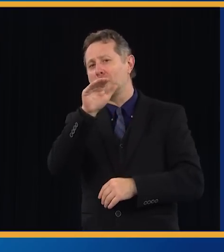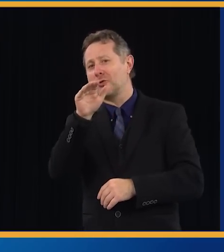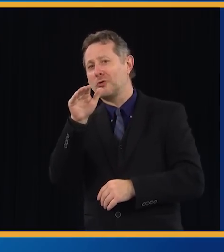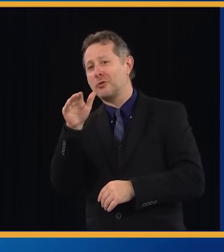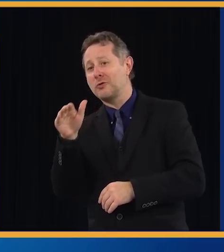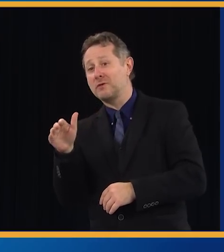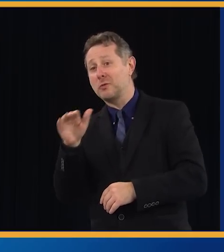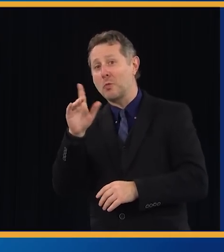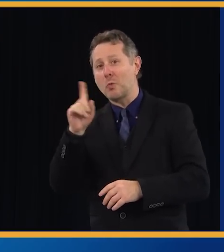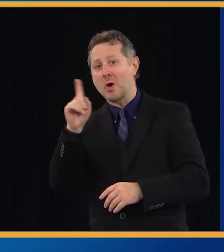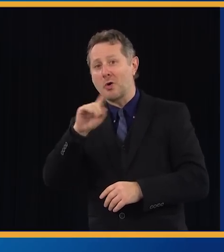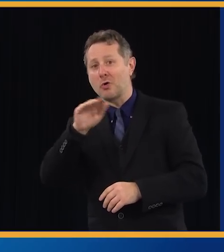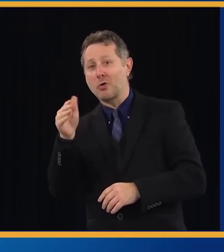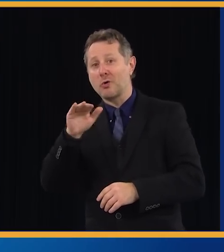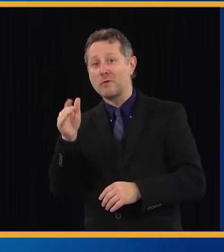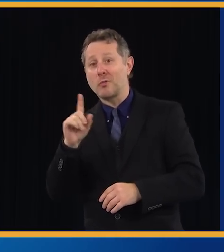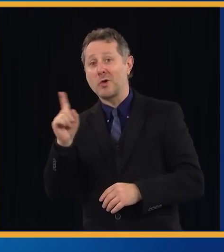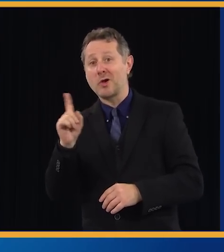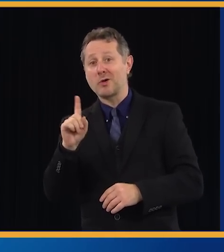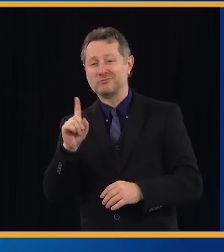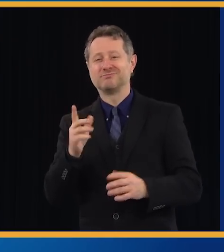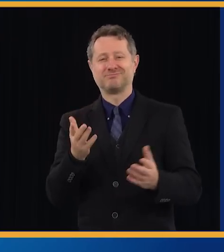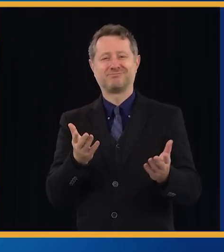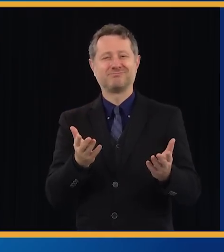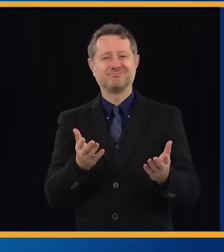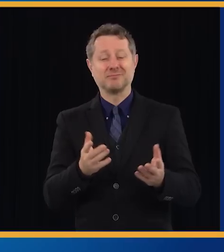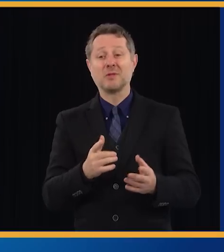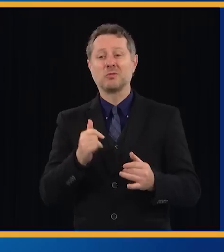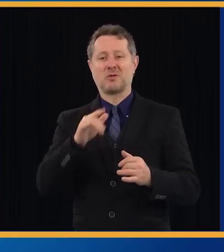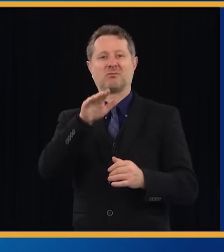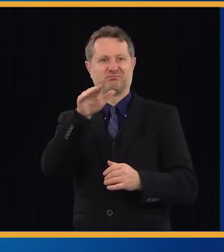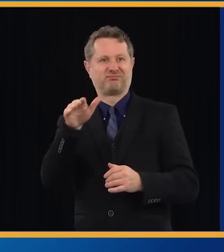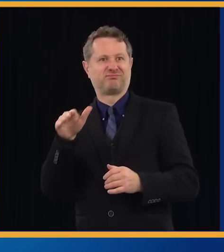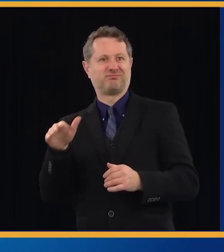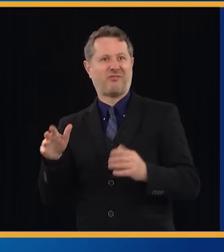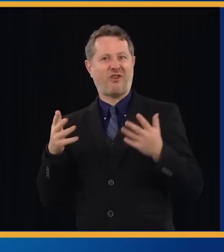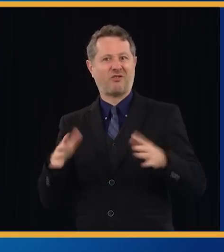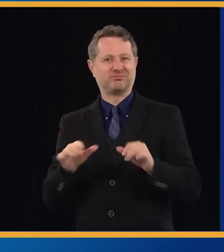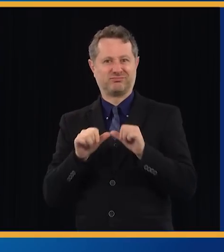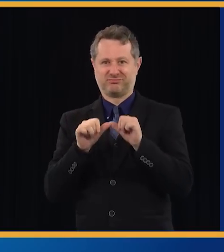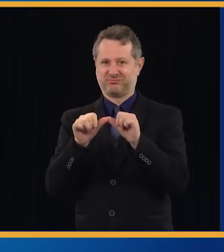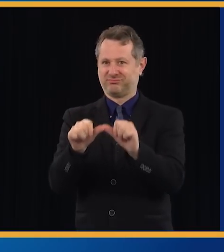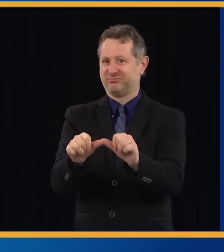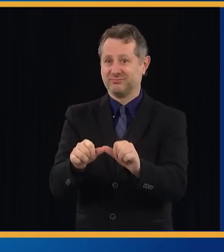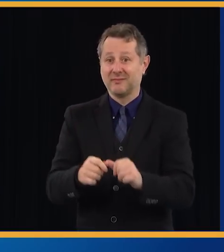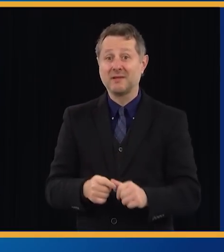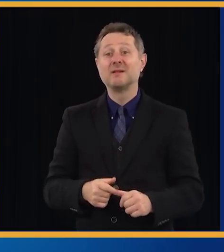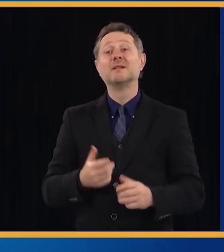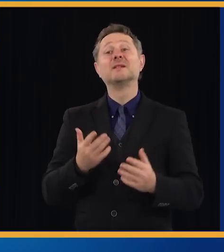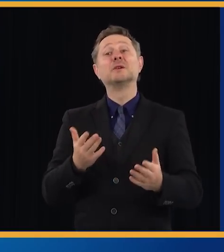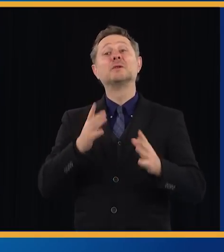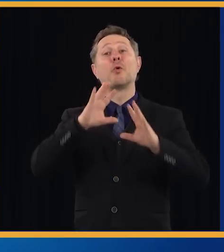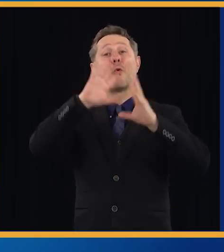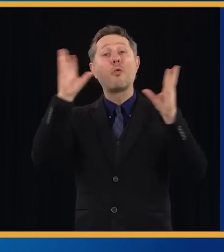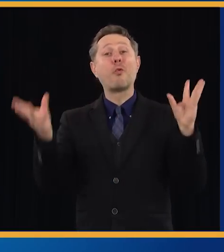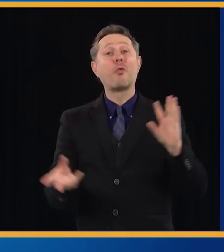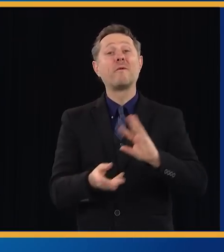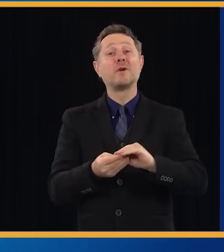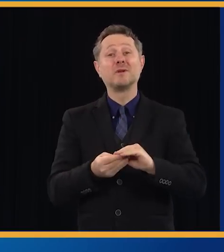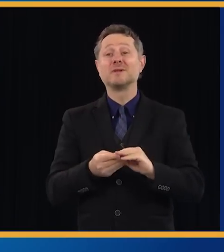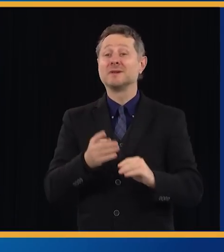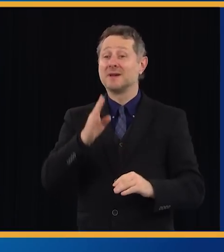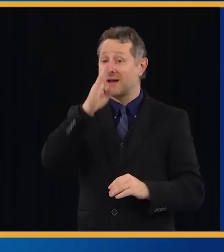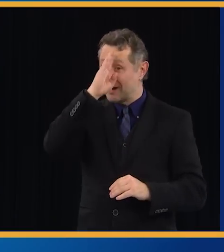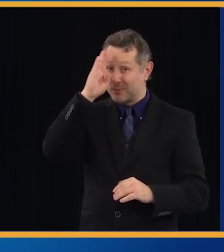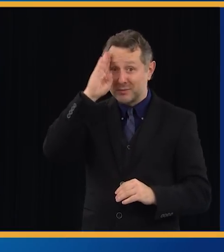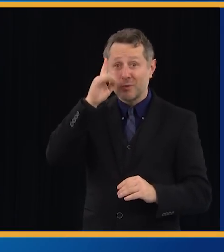If you look at the curve continues to go down. And that's also in the total hospitalization number. Bounces up